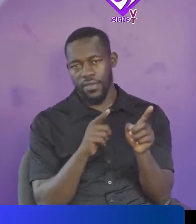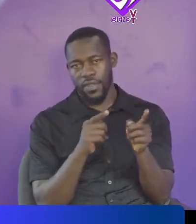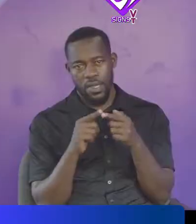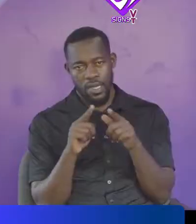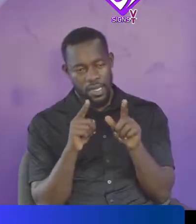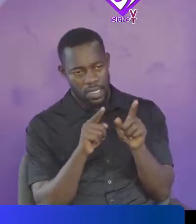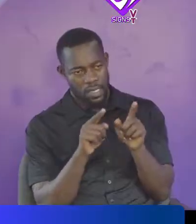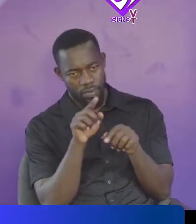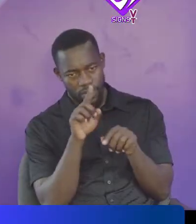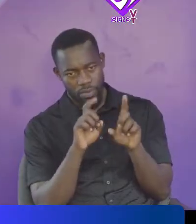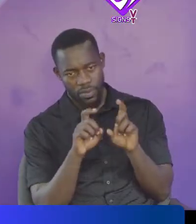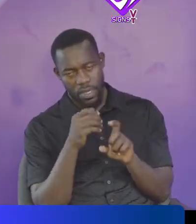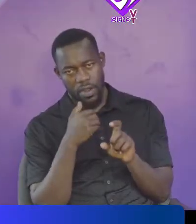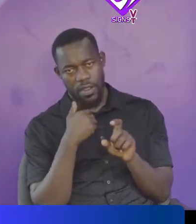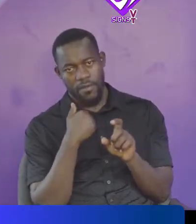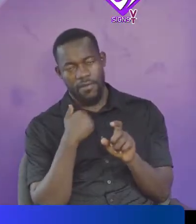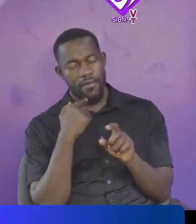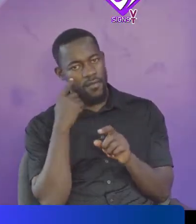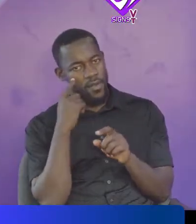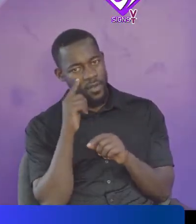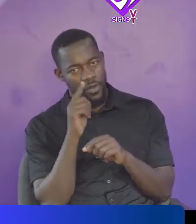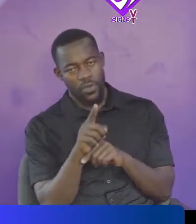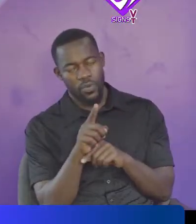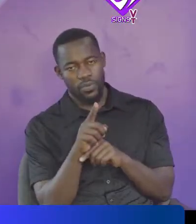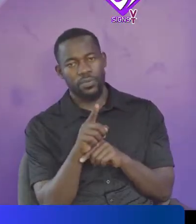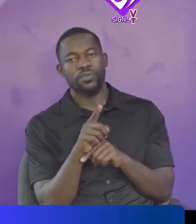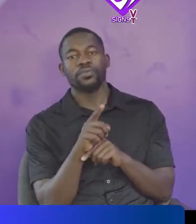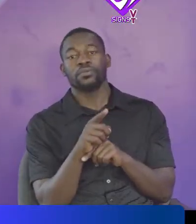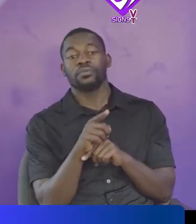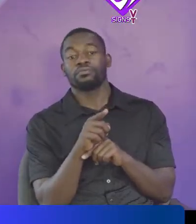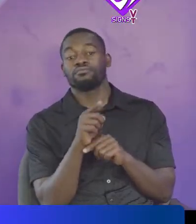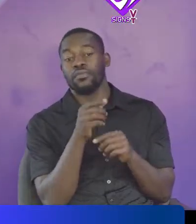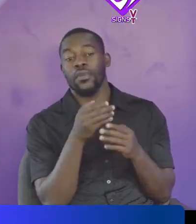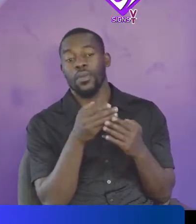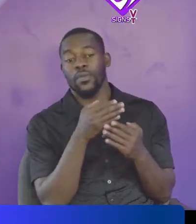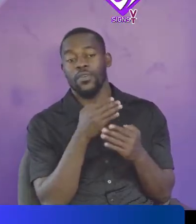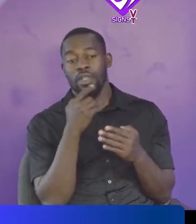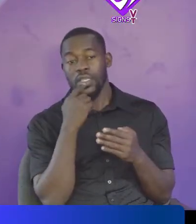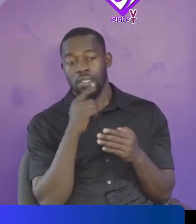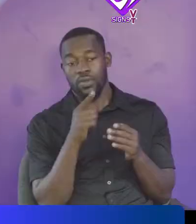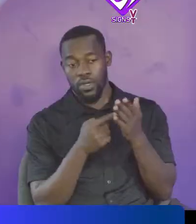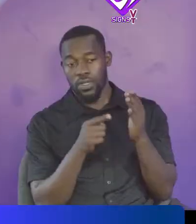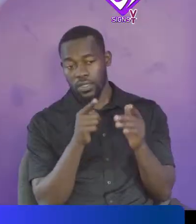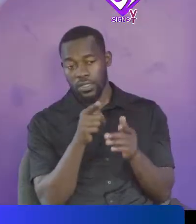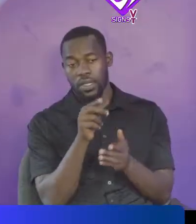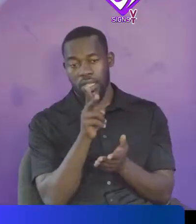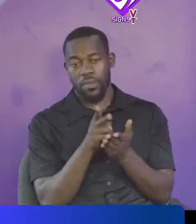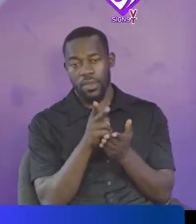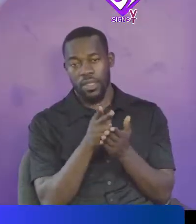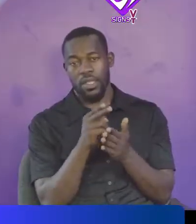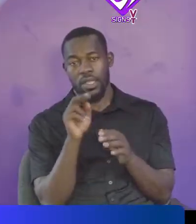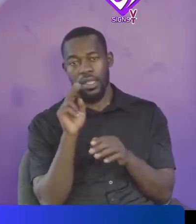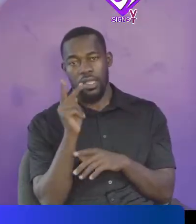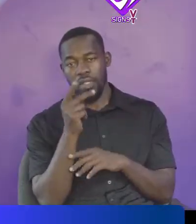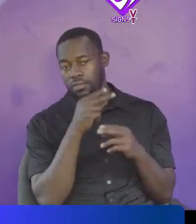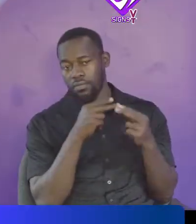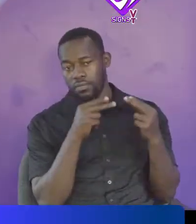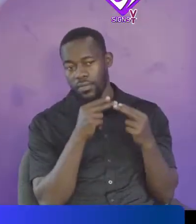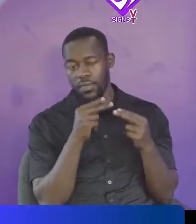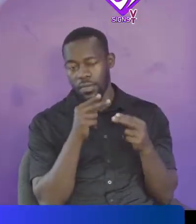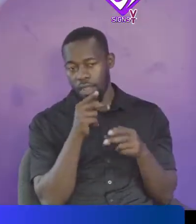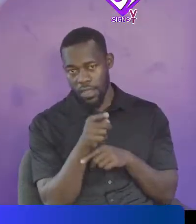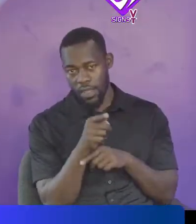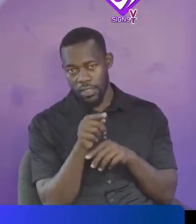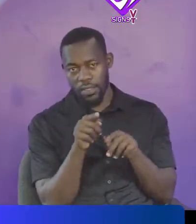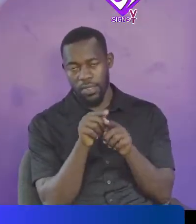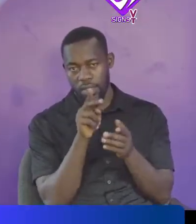Yes. Given that you've said that this is preserving the history and the knowledge of